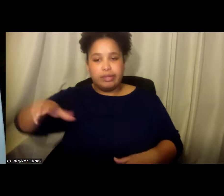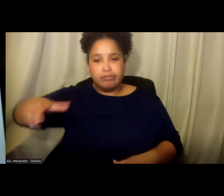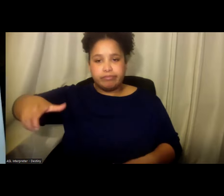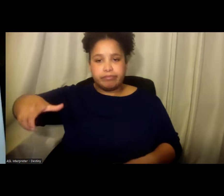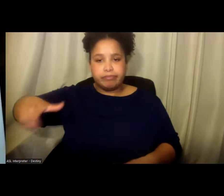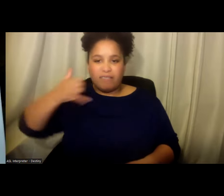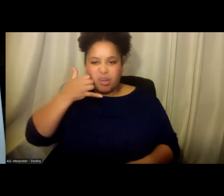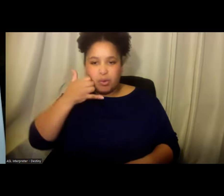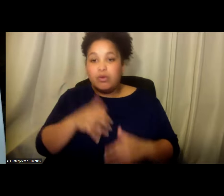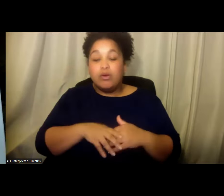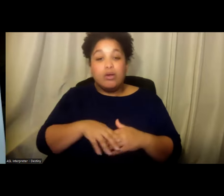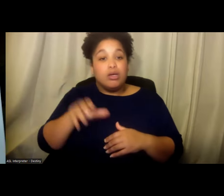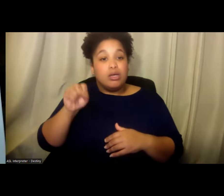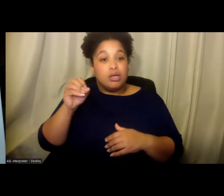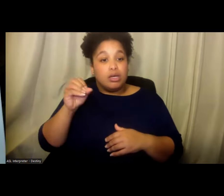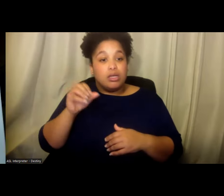sorry.